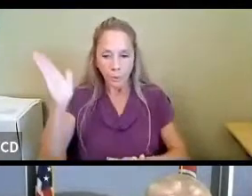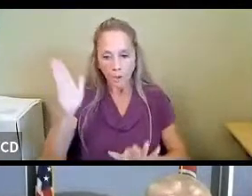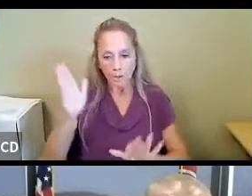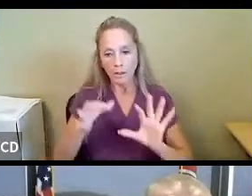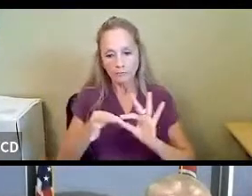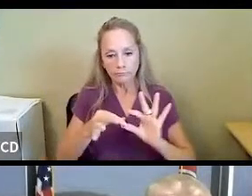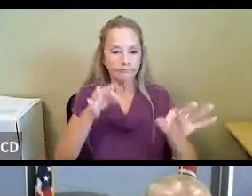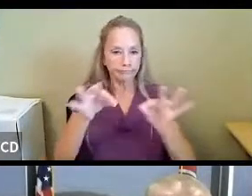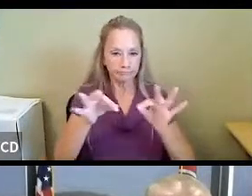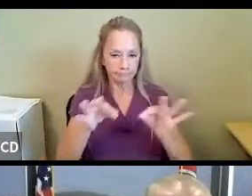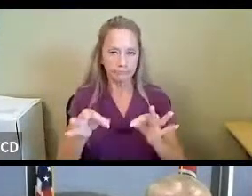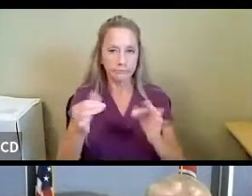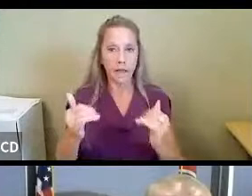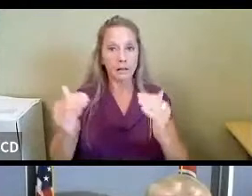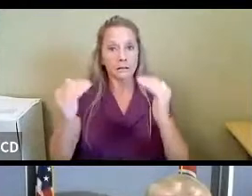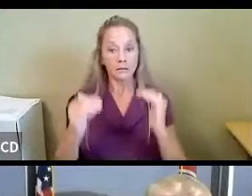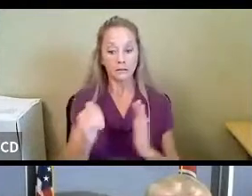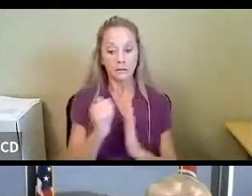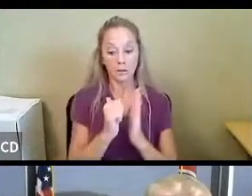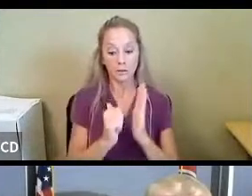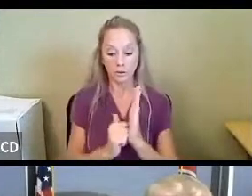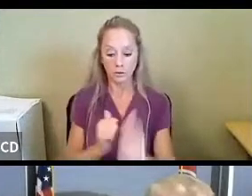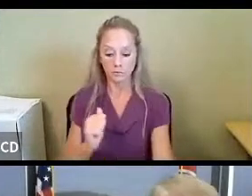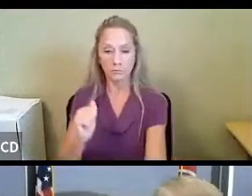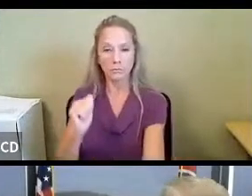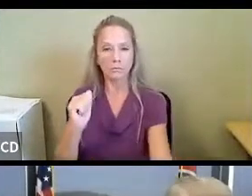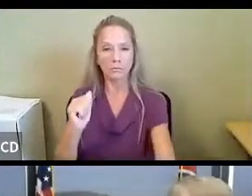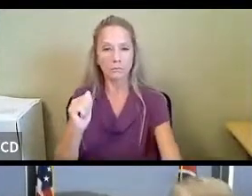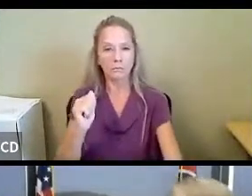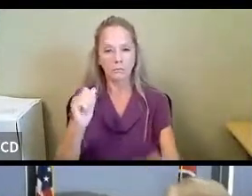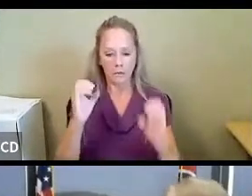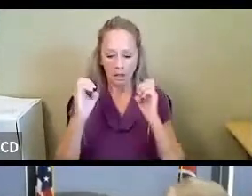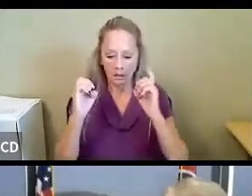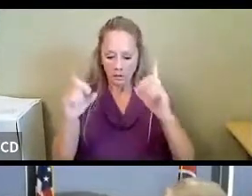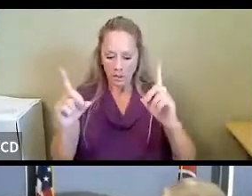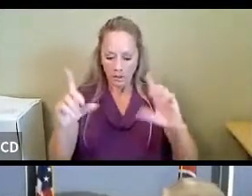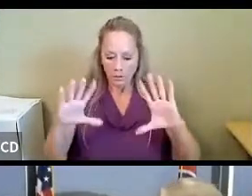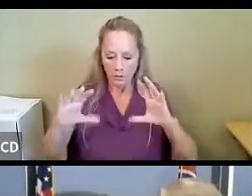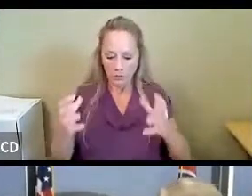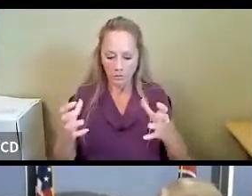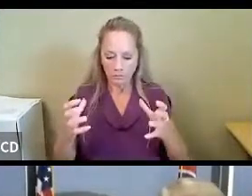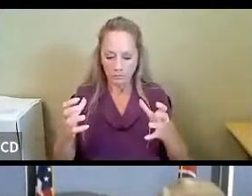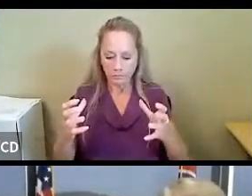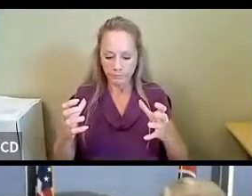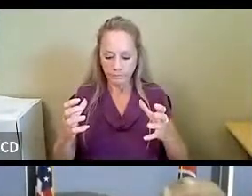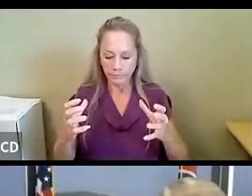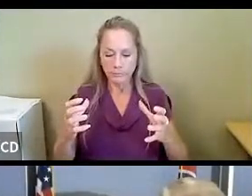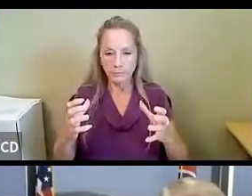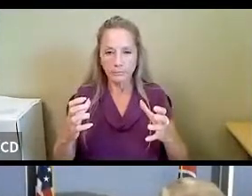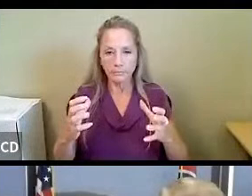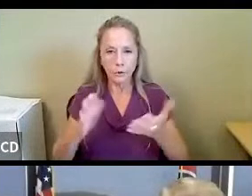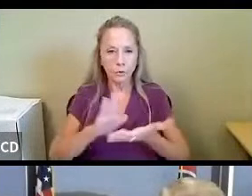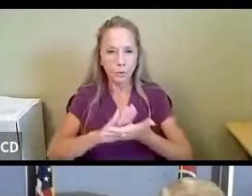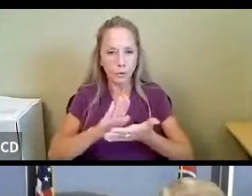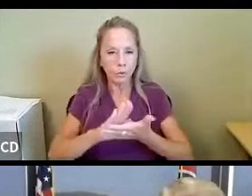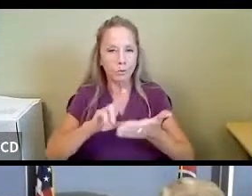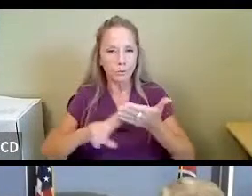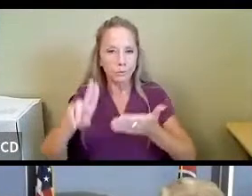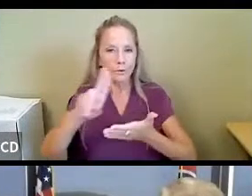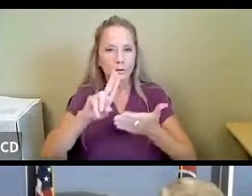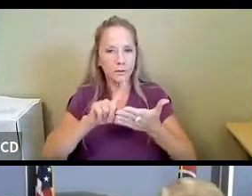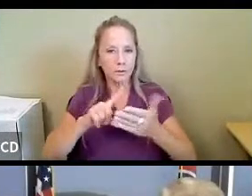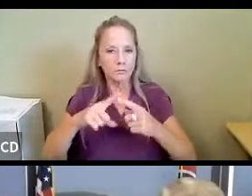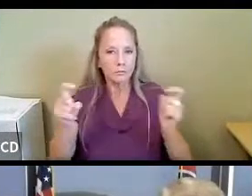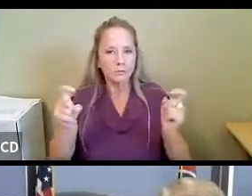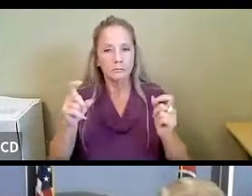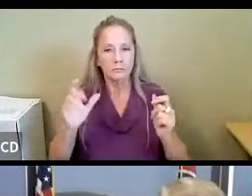Next on the agenda is our educational institution presentations. And first, we'll hear from the University of Tennessee,